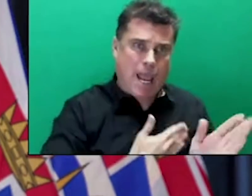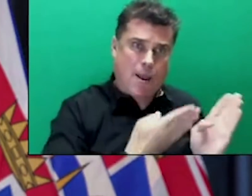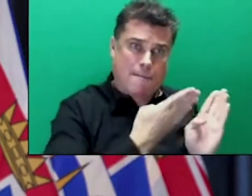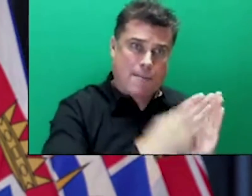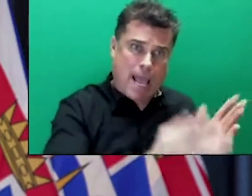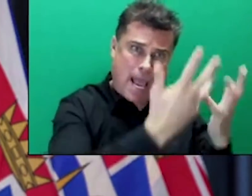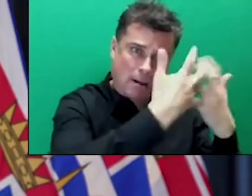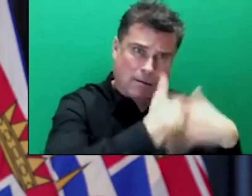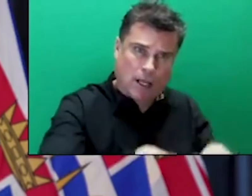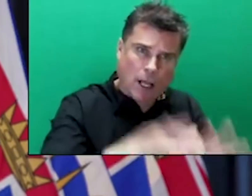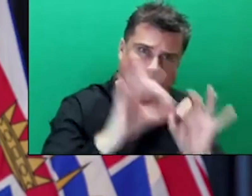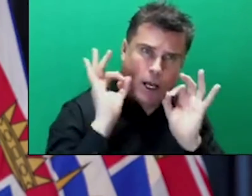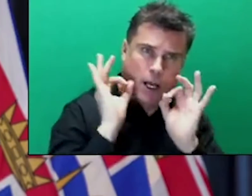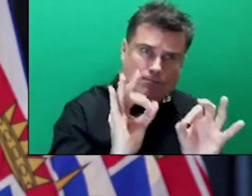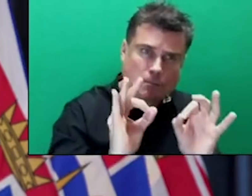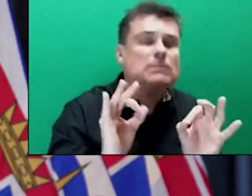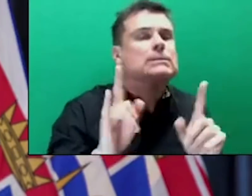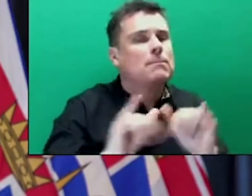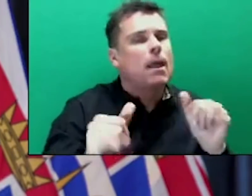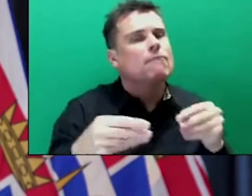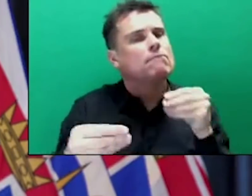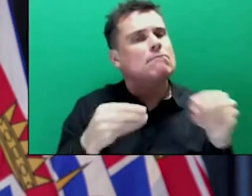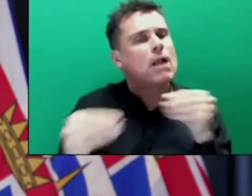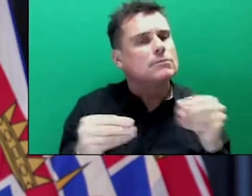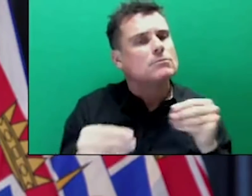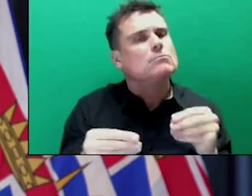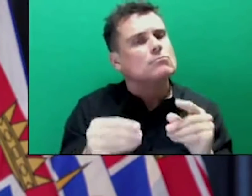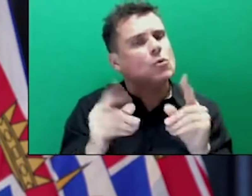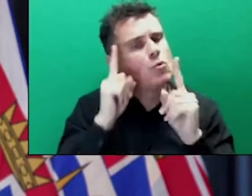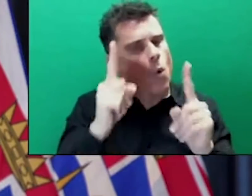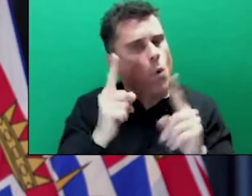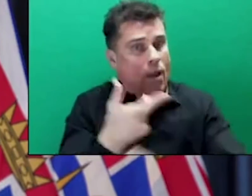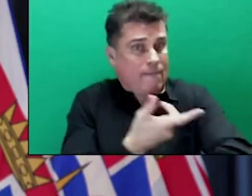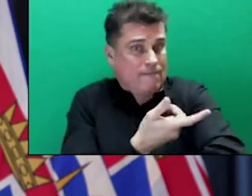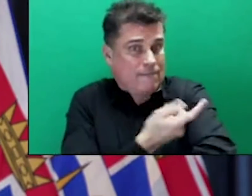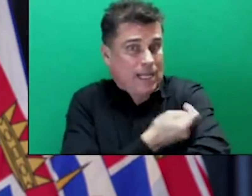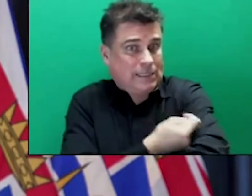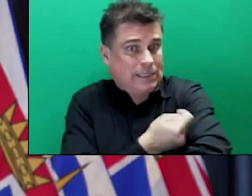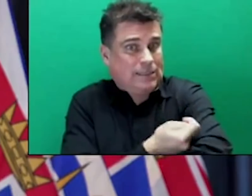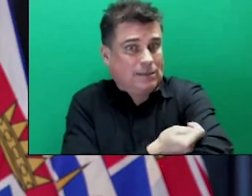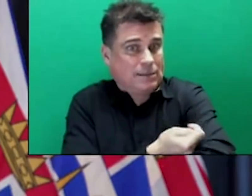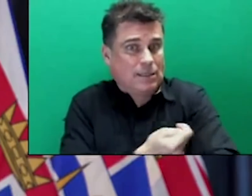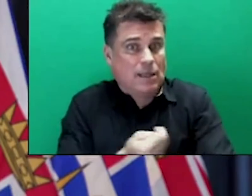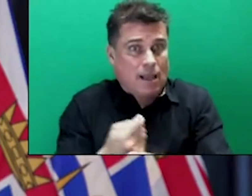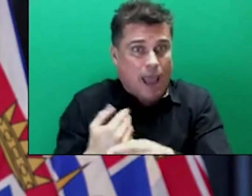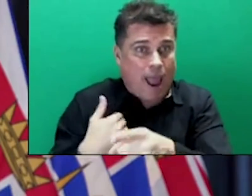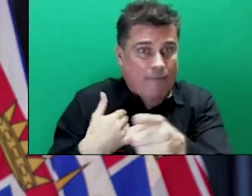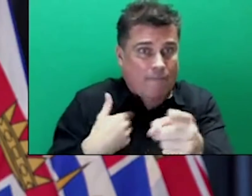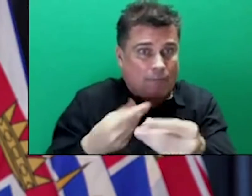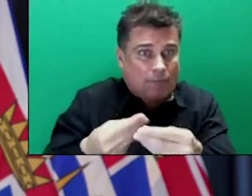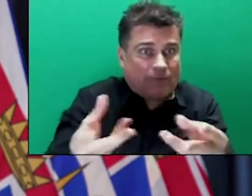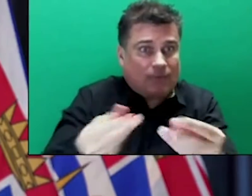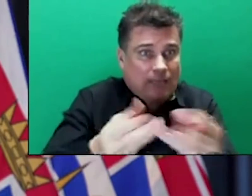as efficiently as possible to everybody who wants them here in British Columbia.